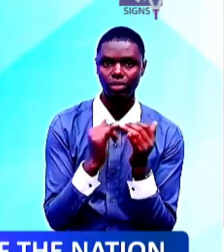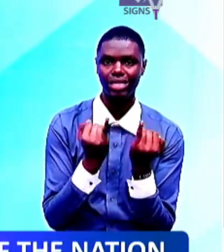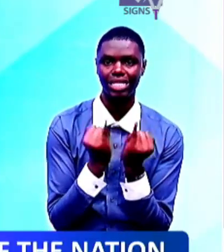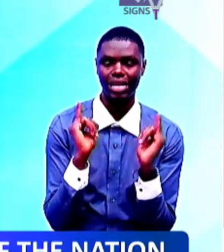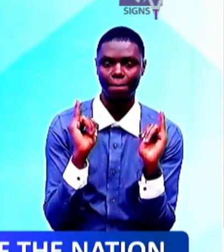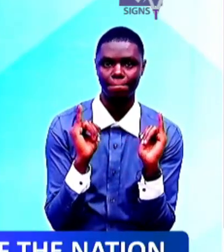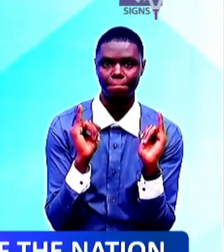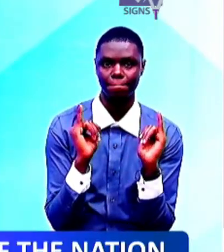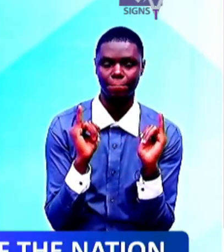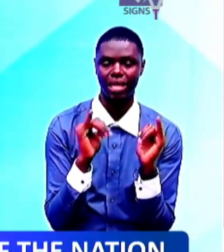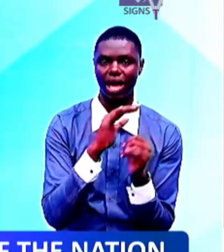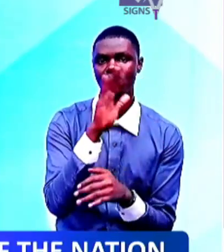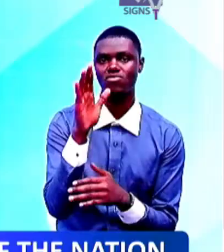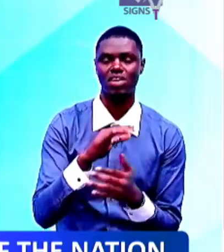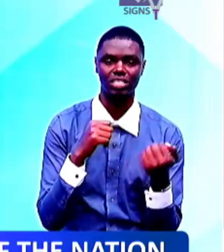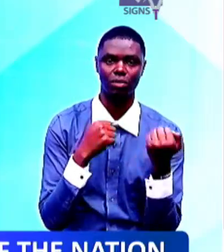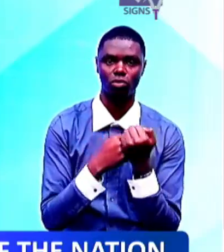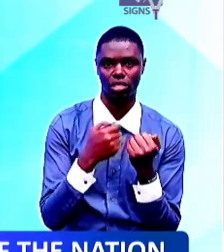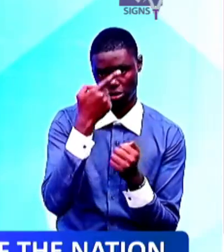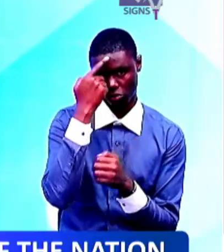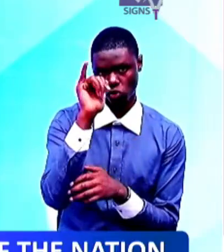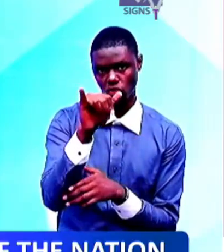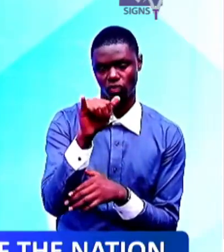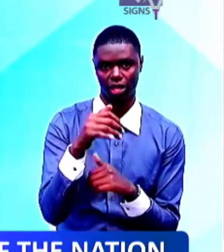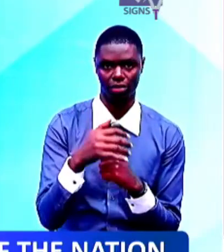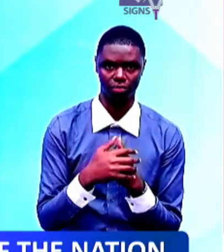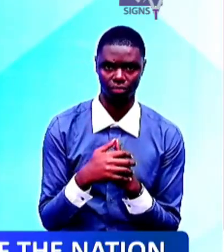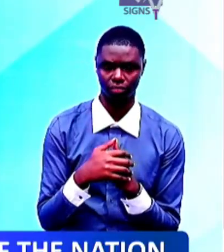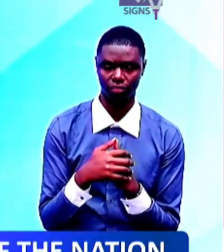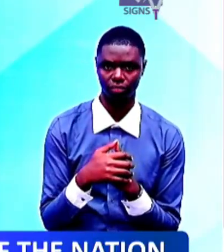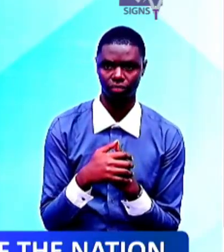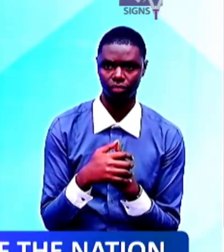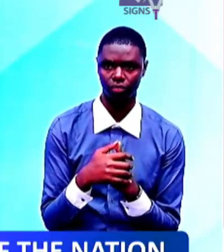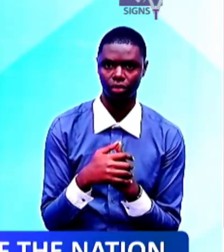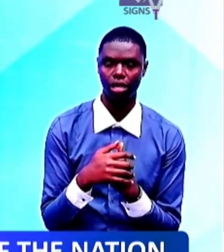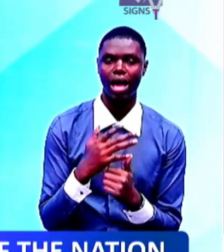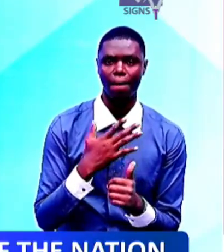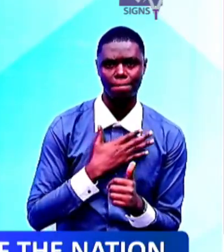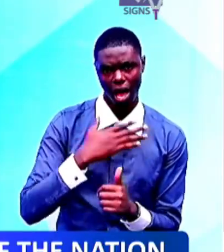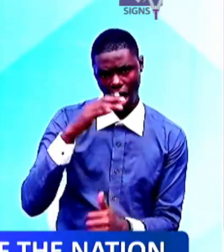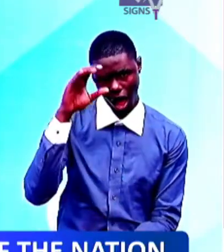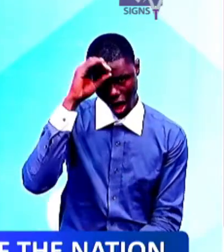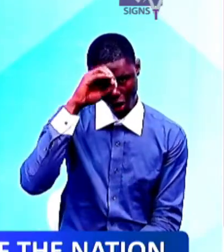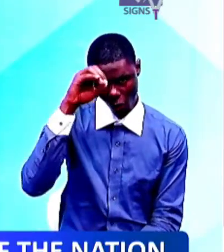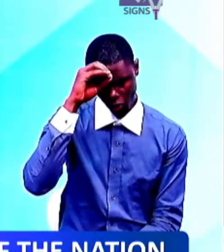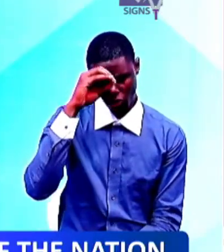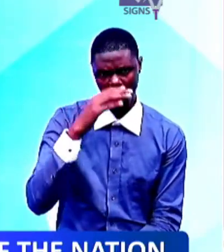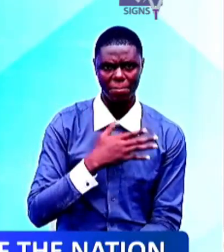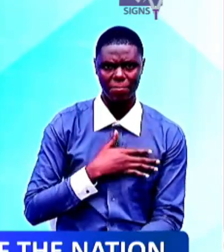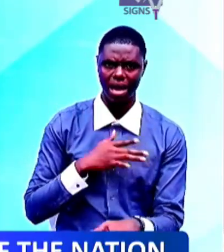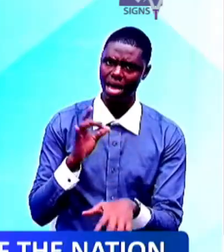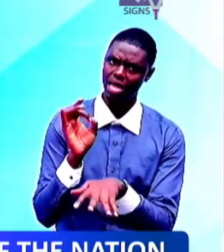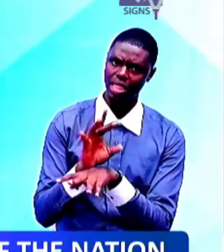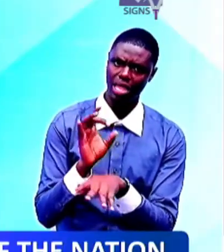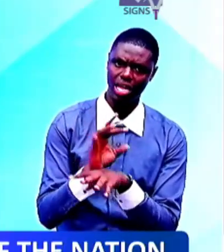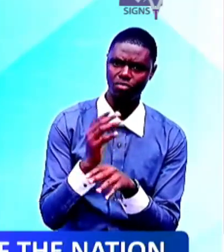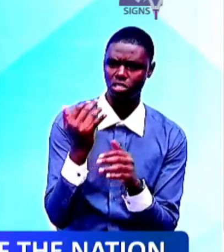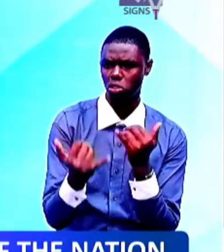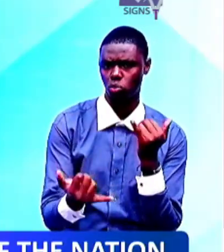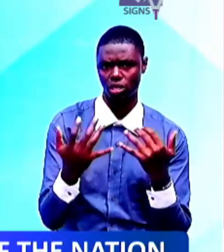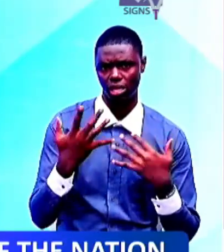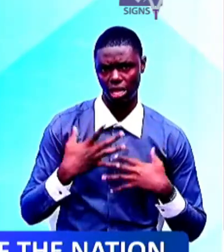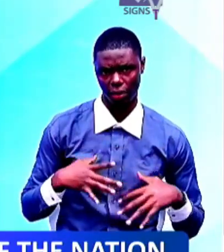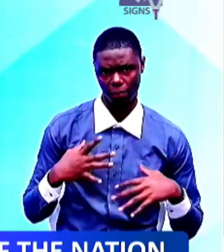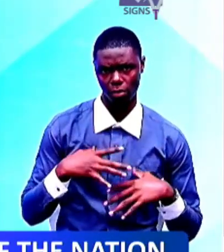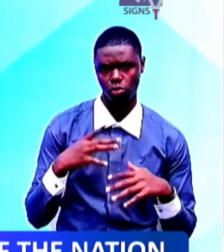independence I've never supported because of that essence. And therefore, in my opinion, and my advice has always been to the young people, that